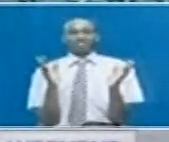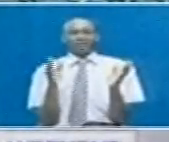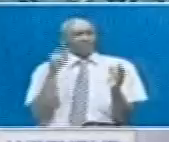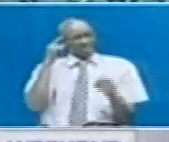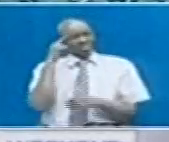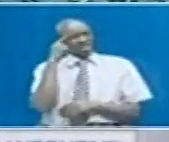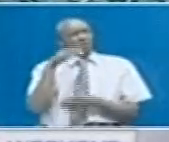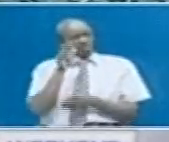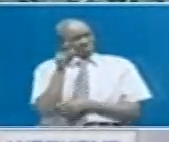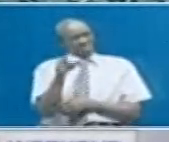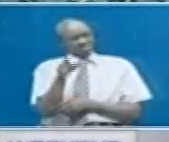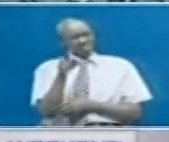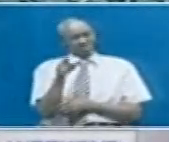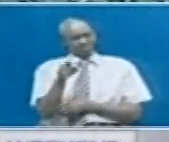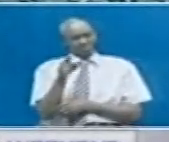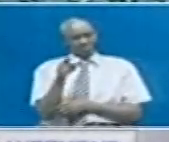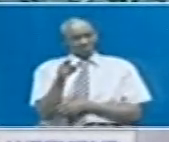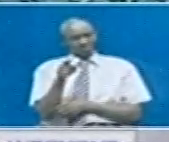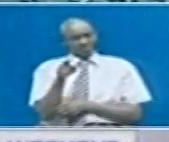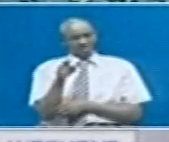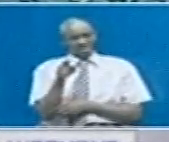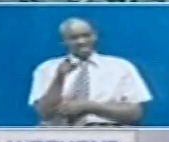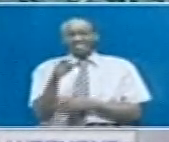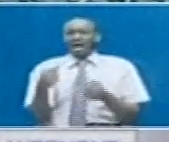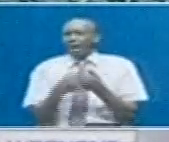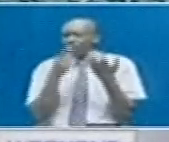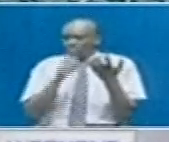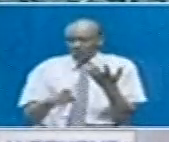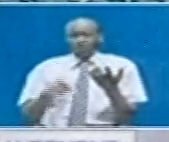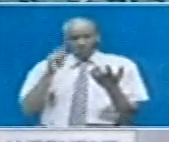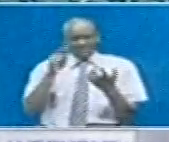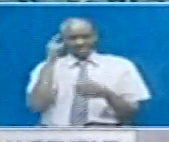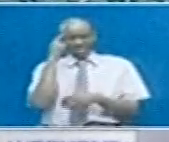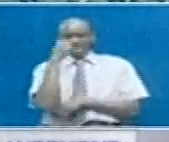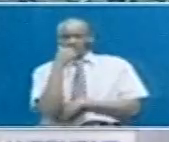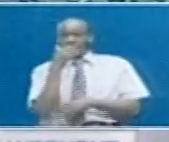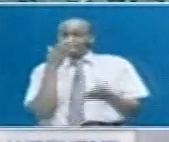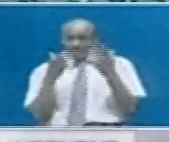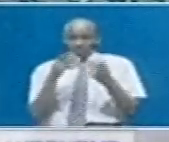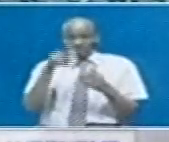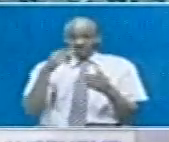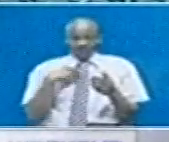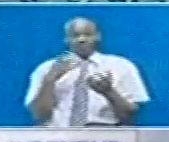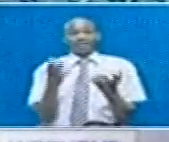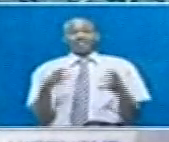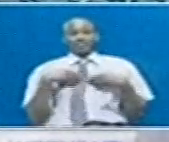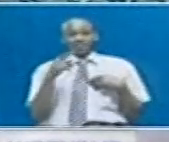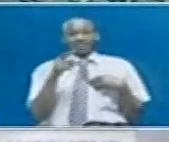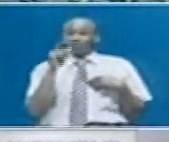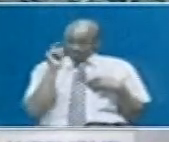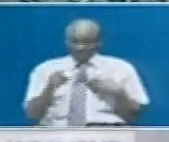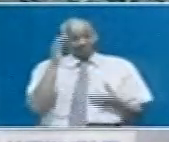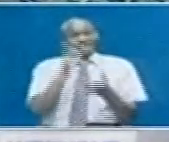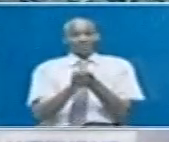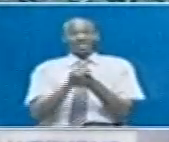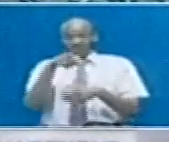of it is make-believe, yeah, and a lot of it is something that you must internalize as a person. When you're going to seek these services, you must believe. Otherwise,